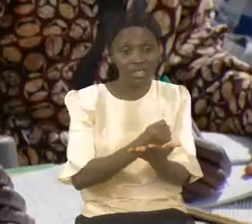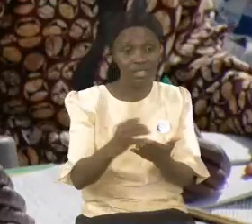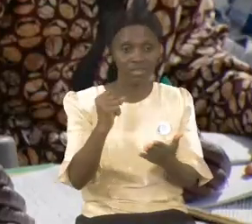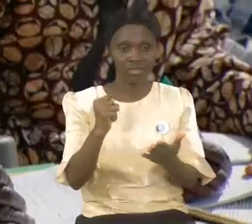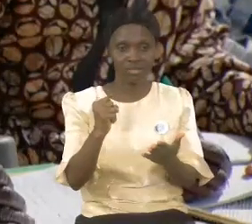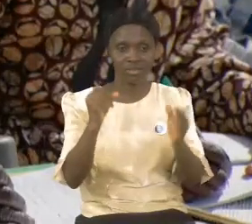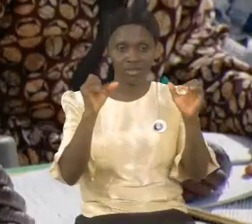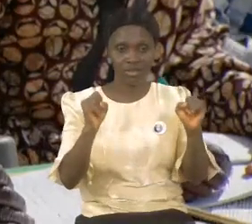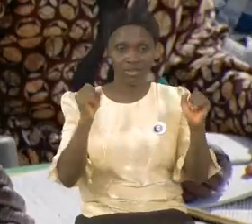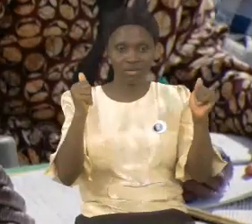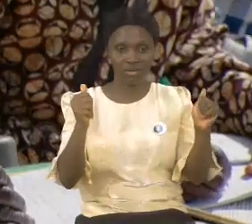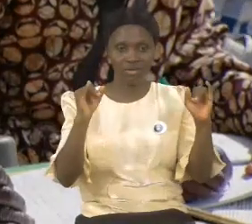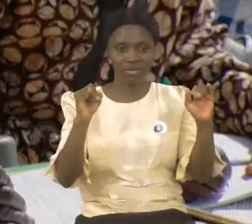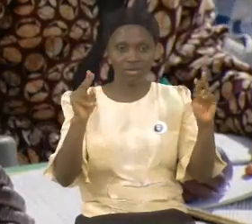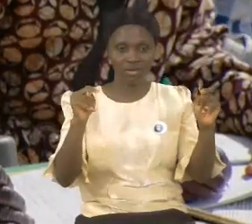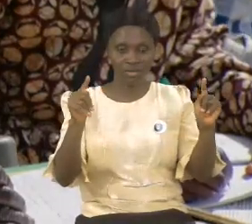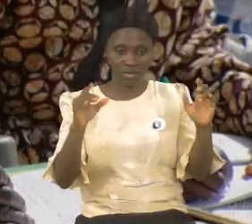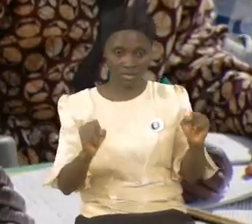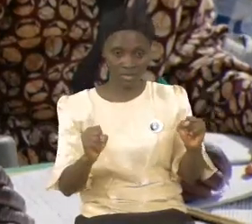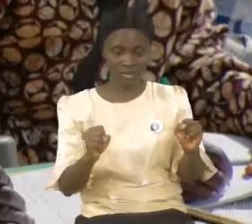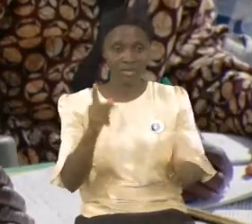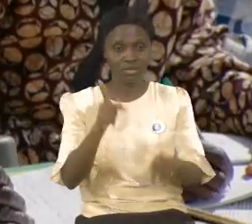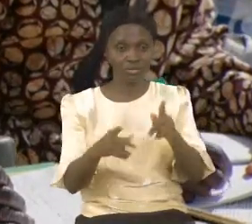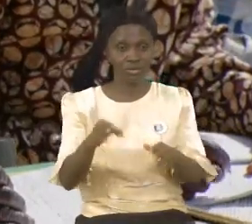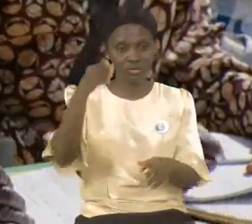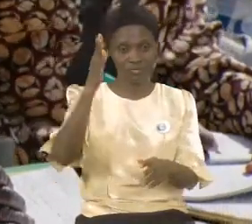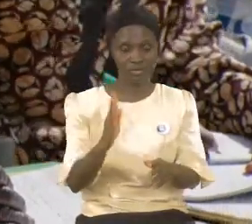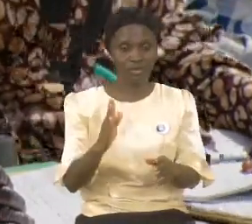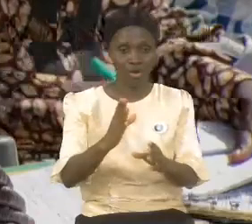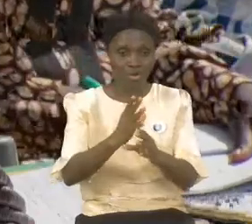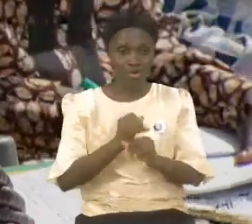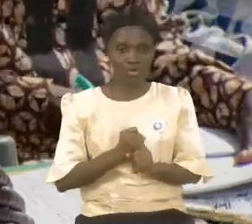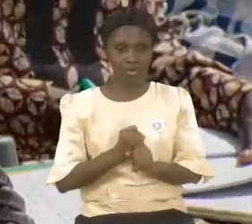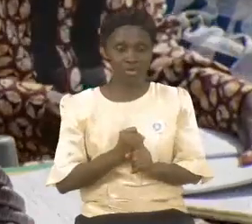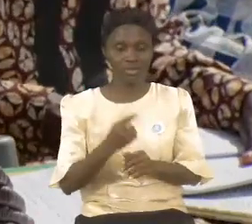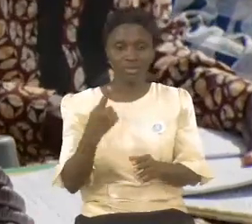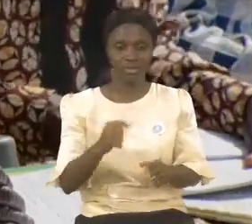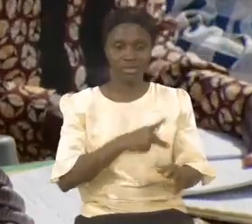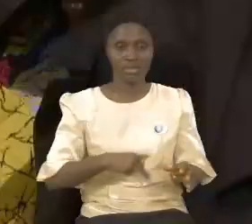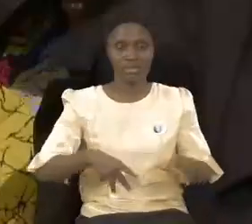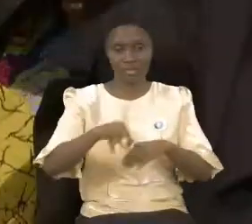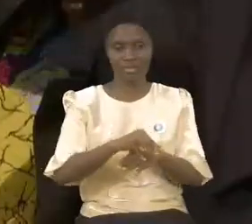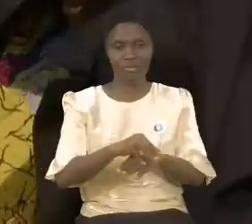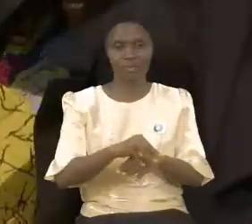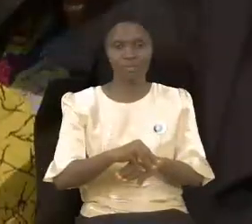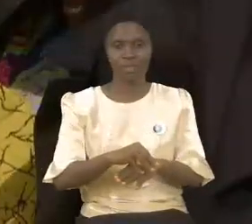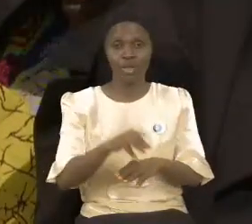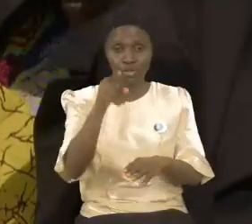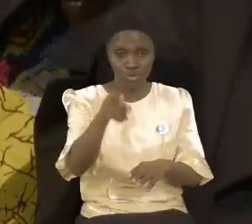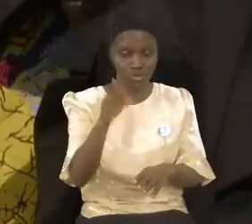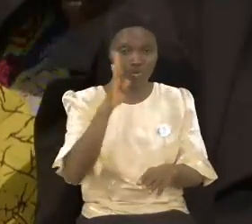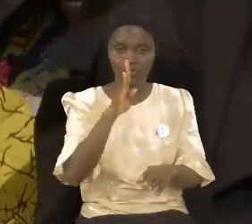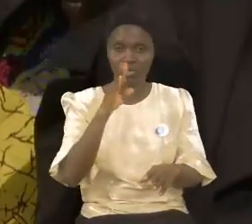and they abide unto the end. The same possess the kingdoms. You'll be a possessor.